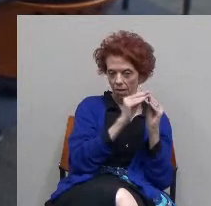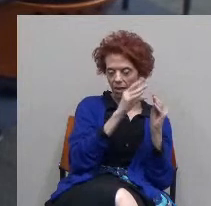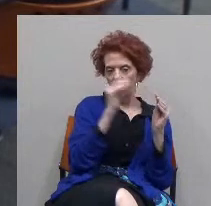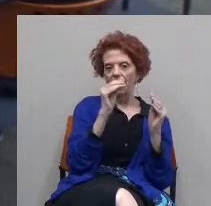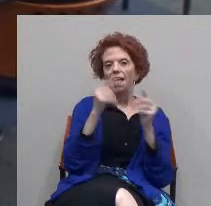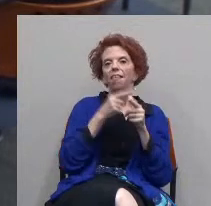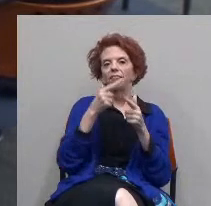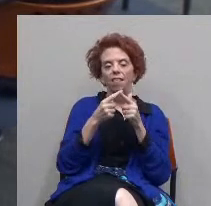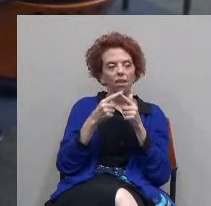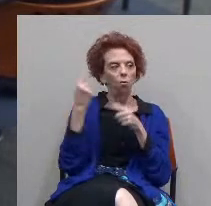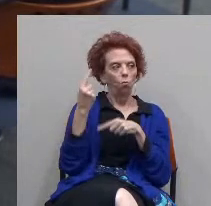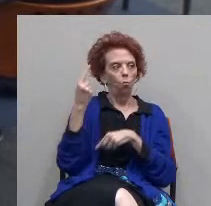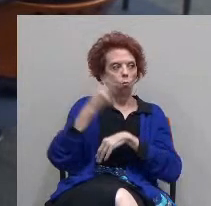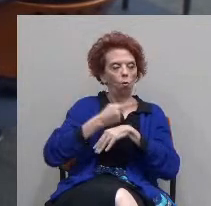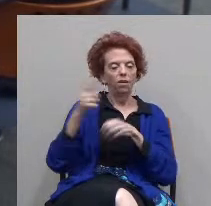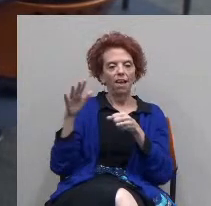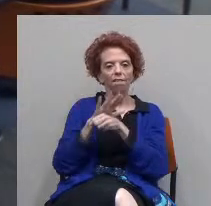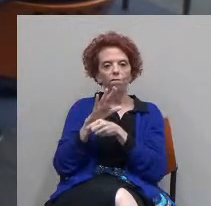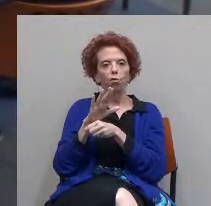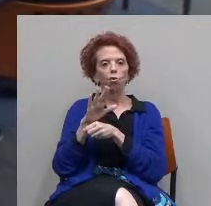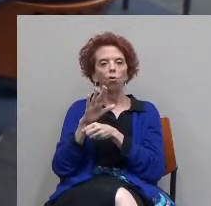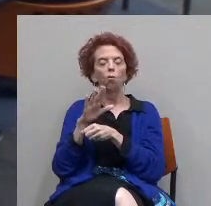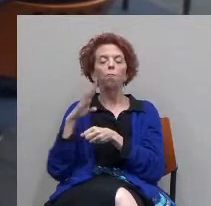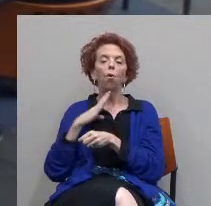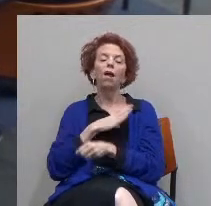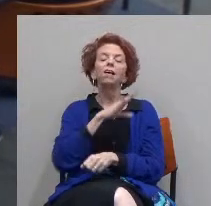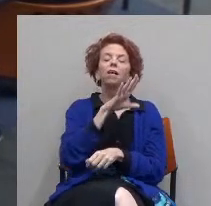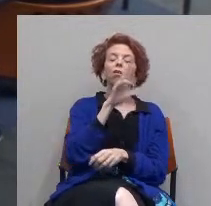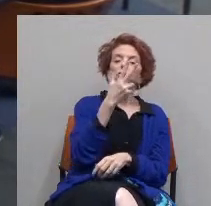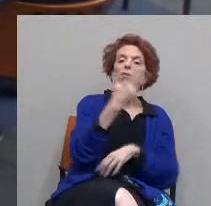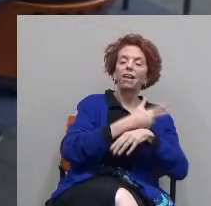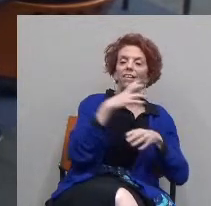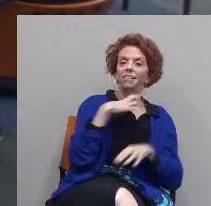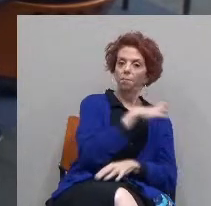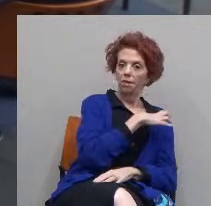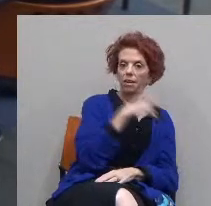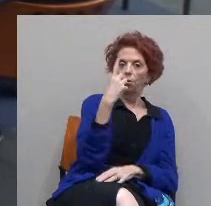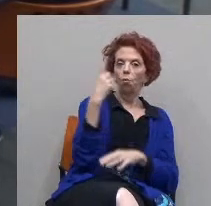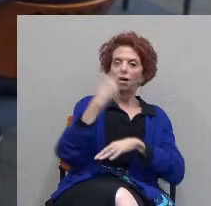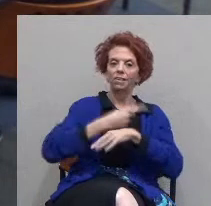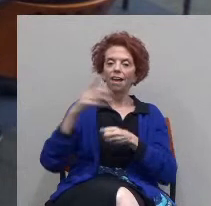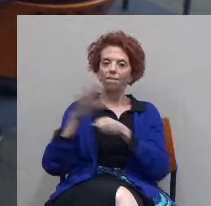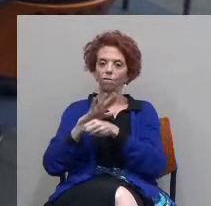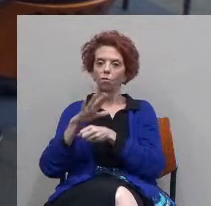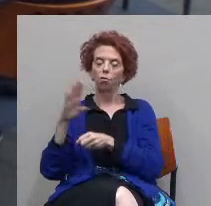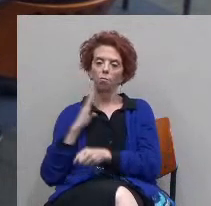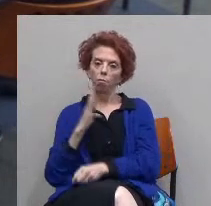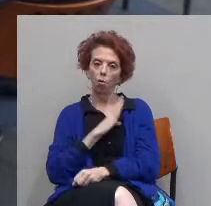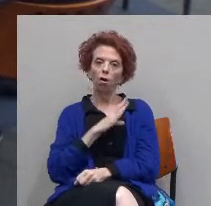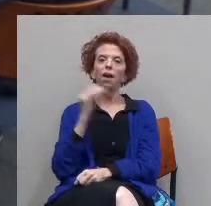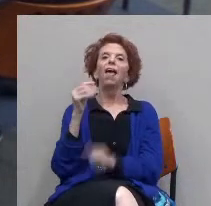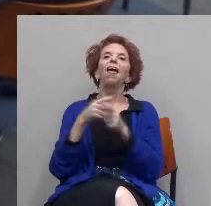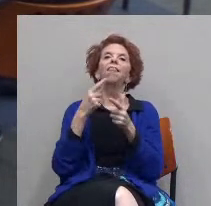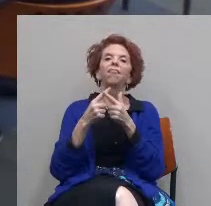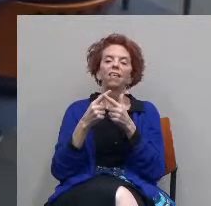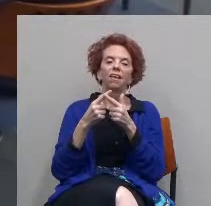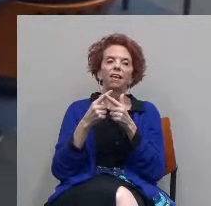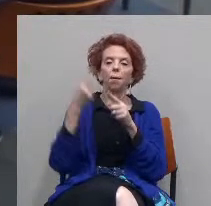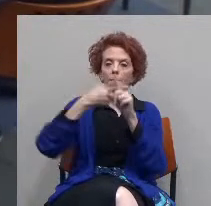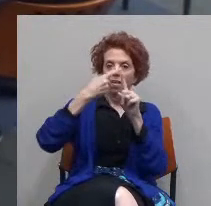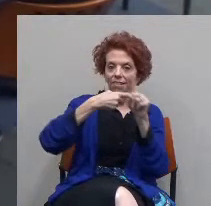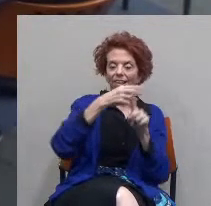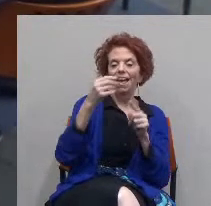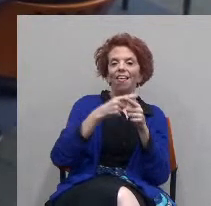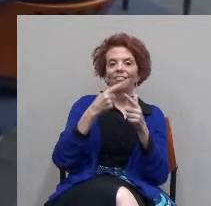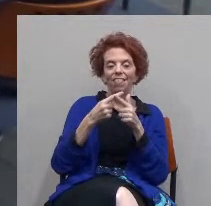day of the full board meeting. And we had 7 committees and 2 retreats. And most